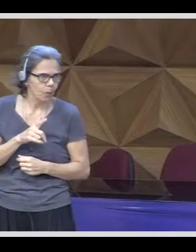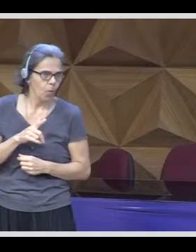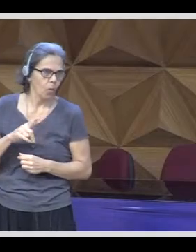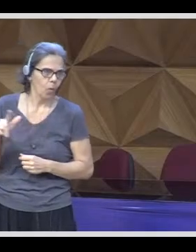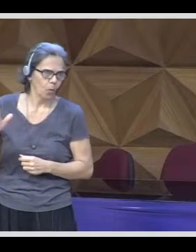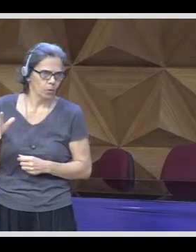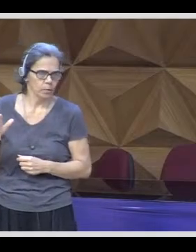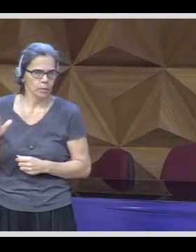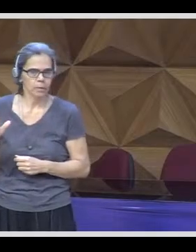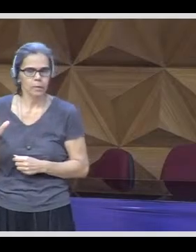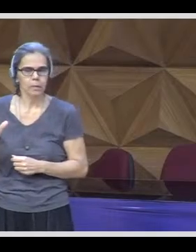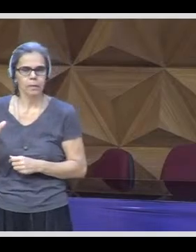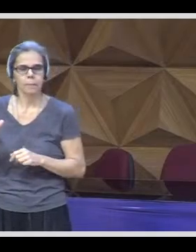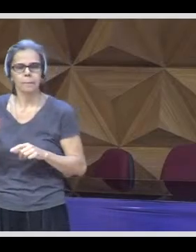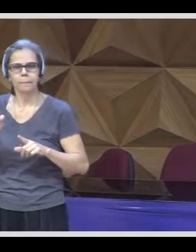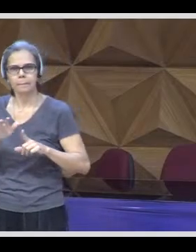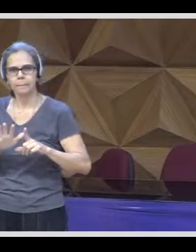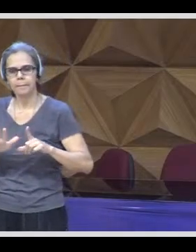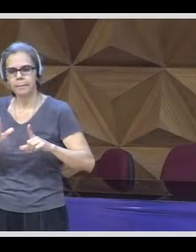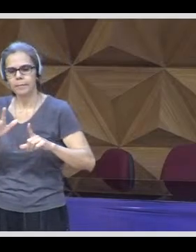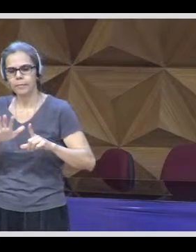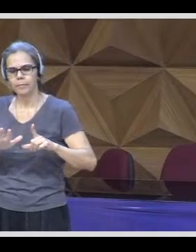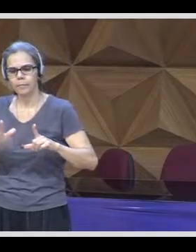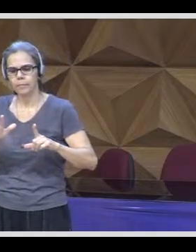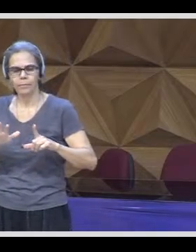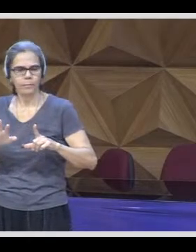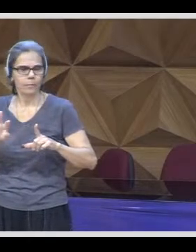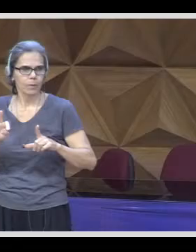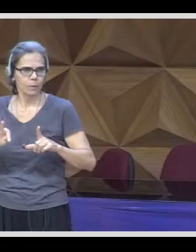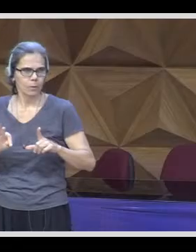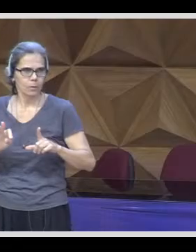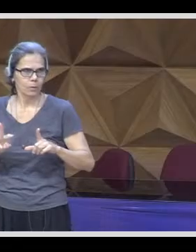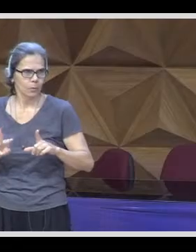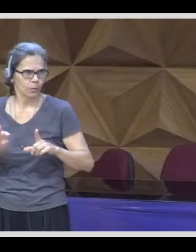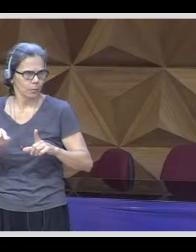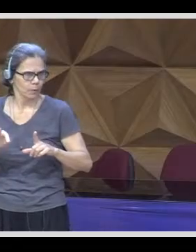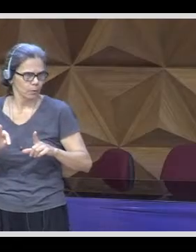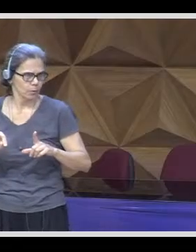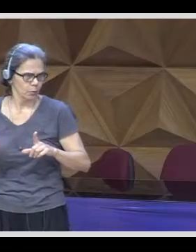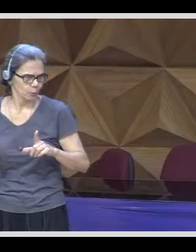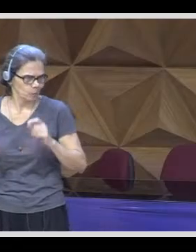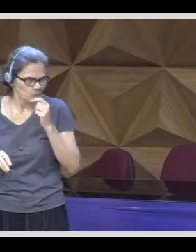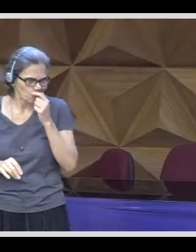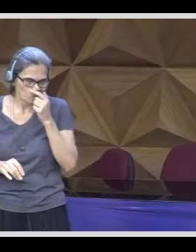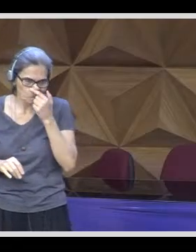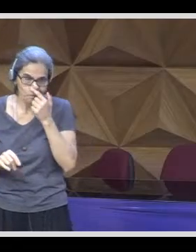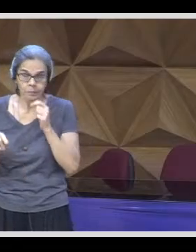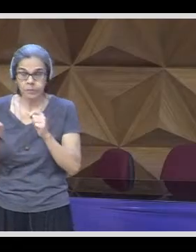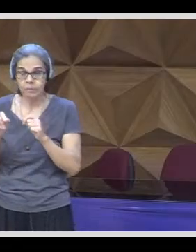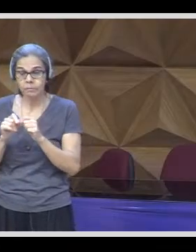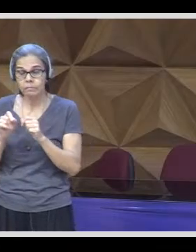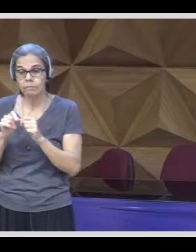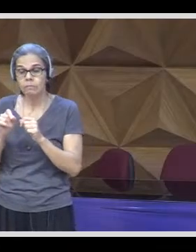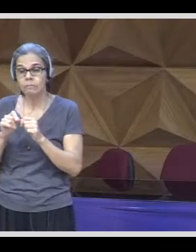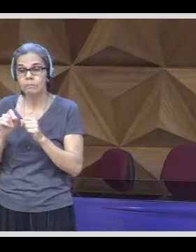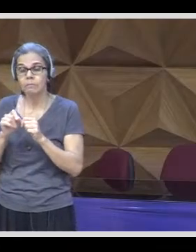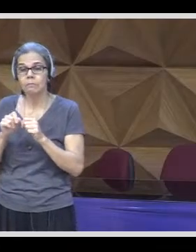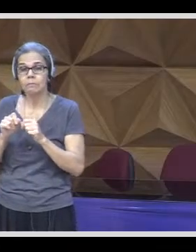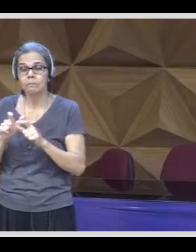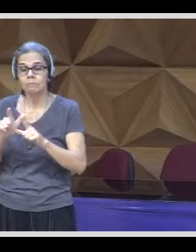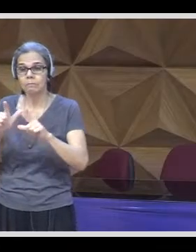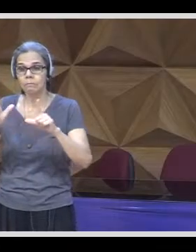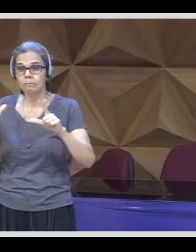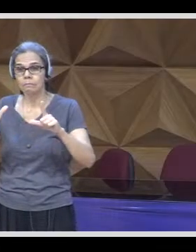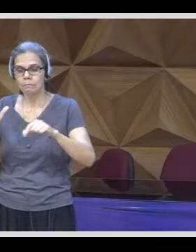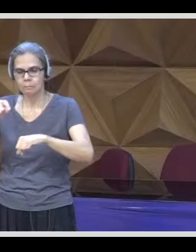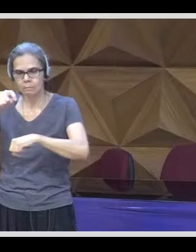Twitch is a live streaming platform that is very popular among the youth, especially, and also kids